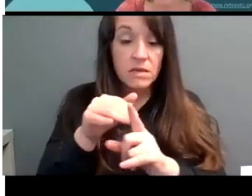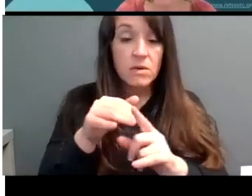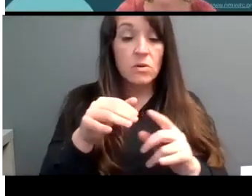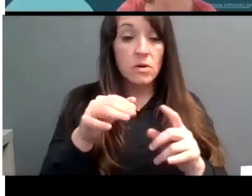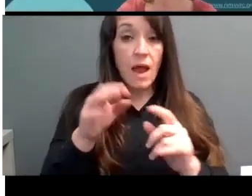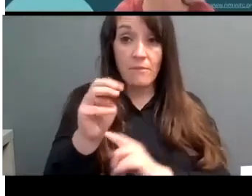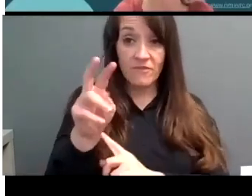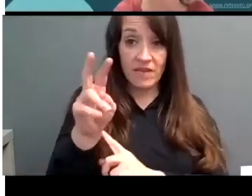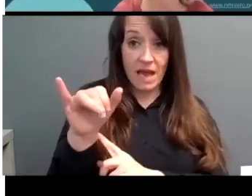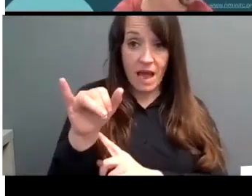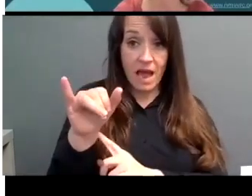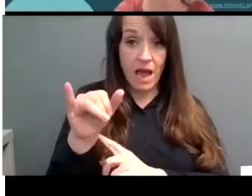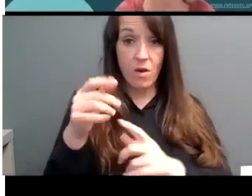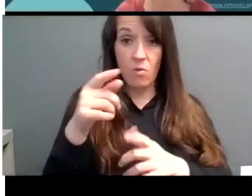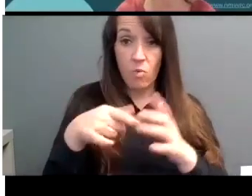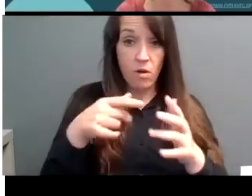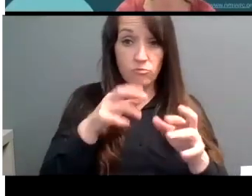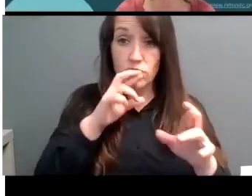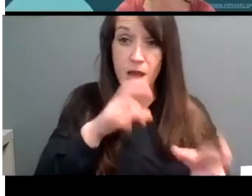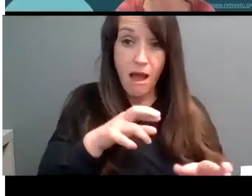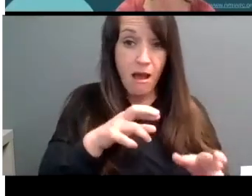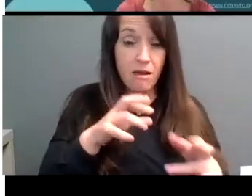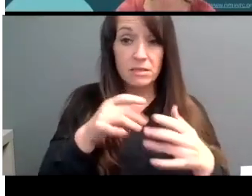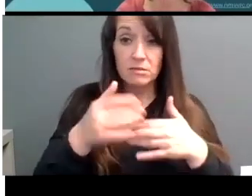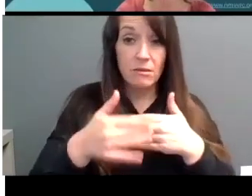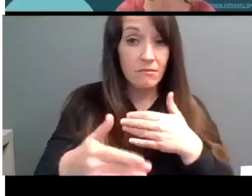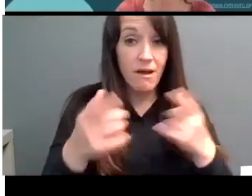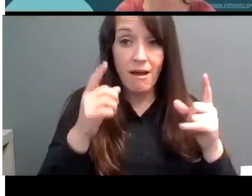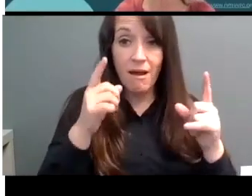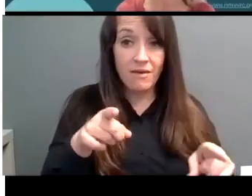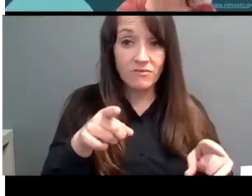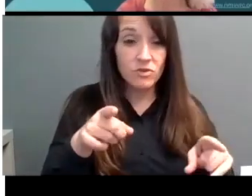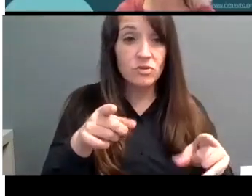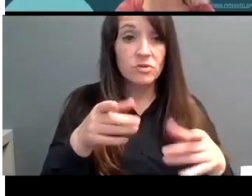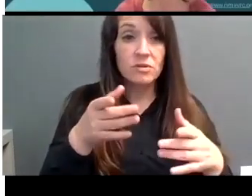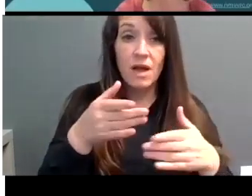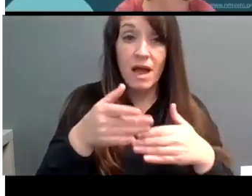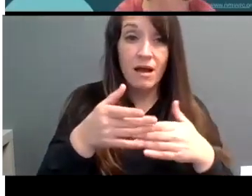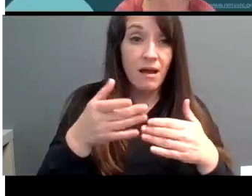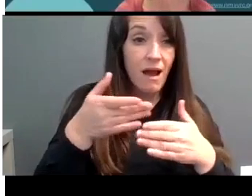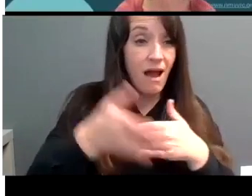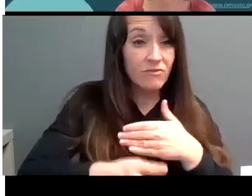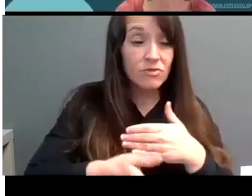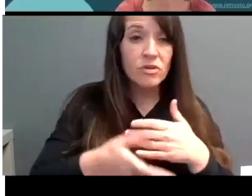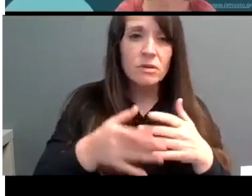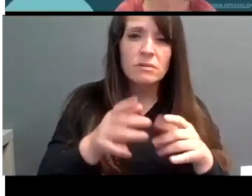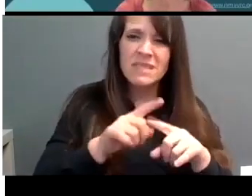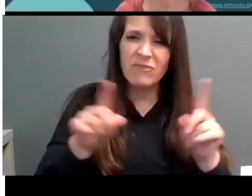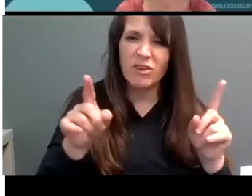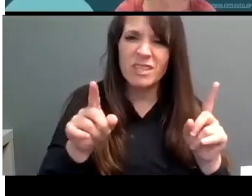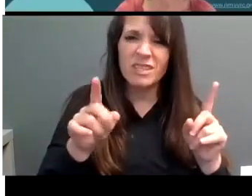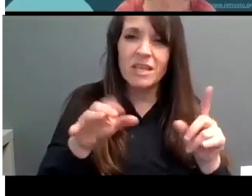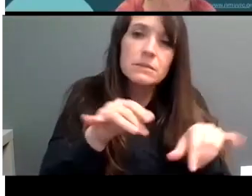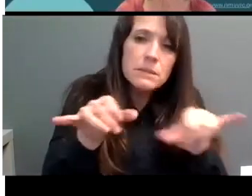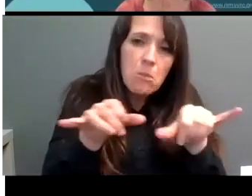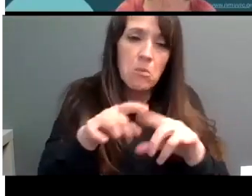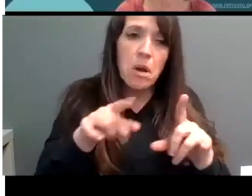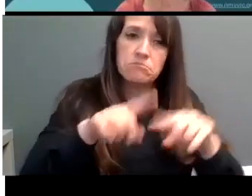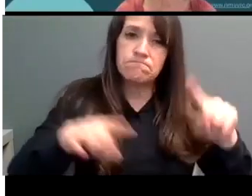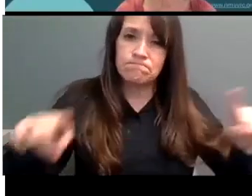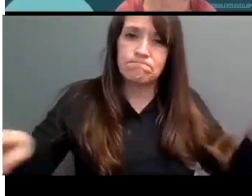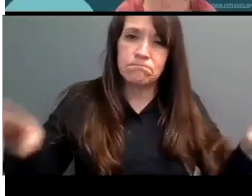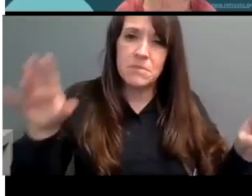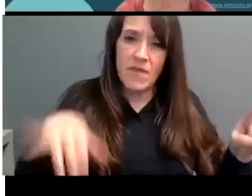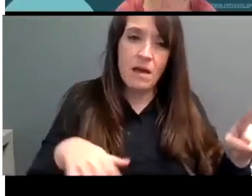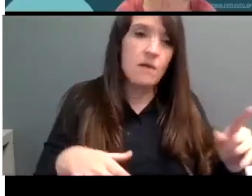do vary depending upon the age and developmental level of the child. Most kids are going to be okay, but those feelings of grief and loss